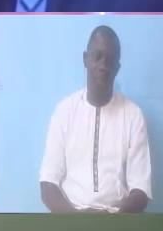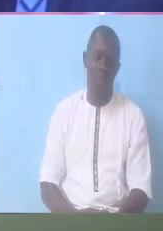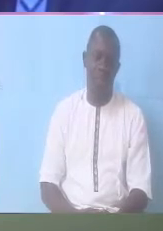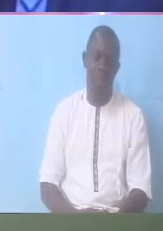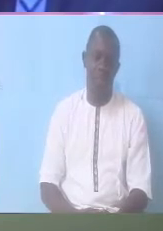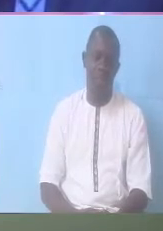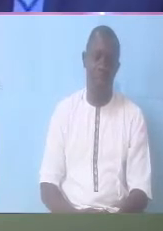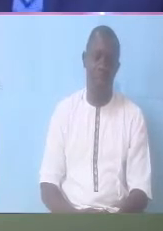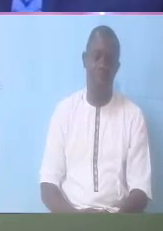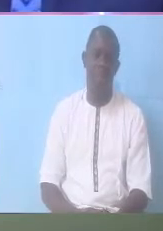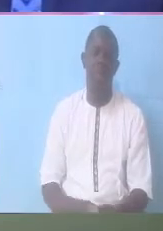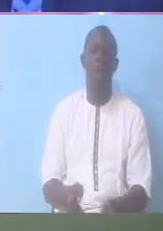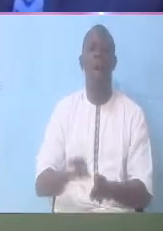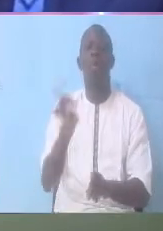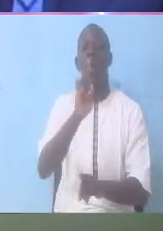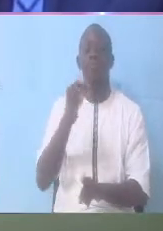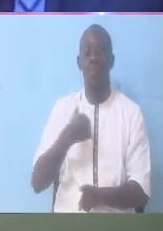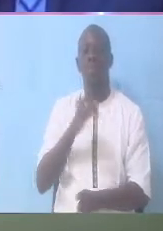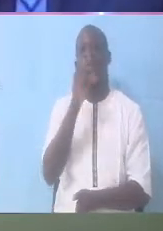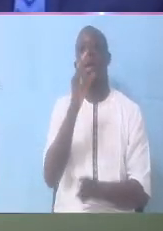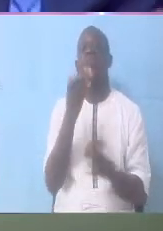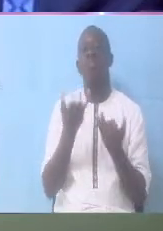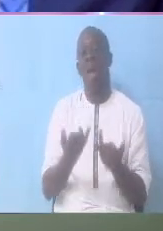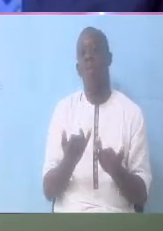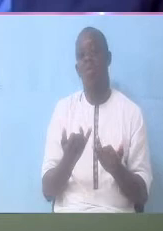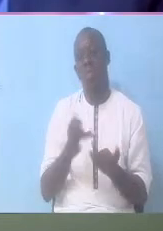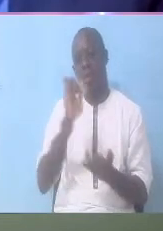Well, that's what has been said there. Yes, sir.